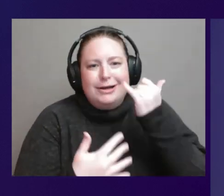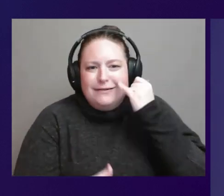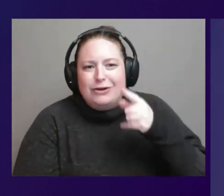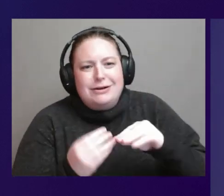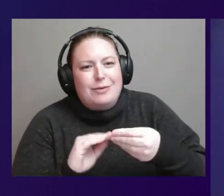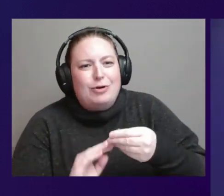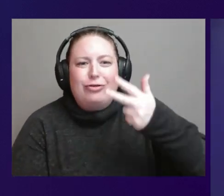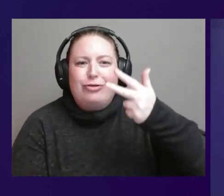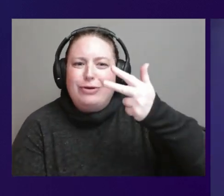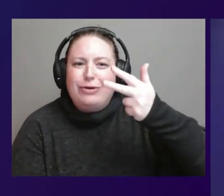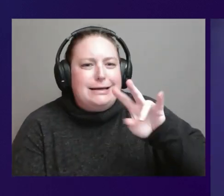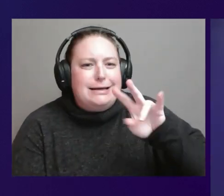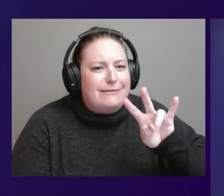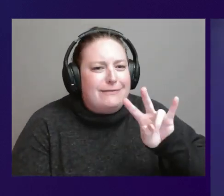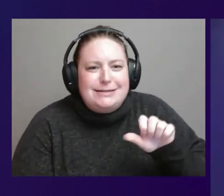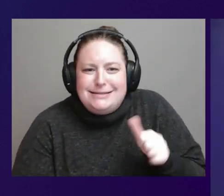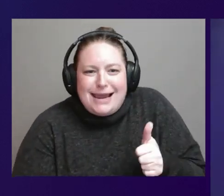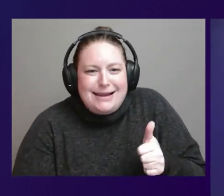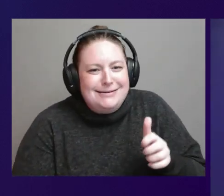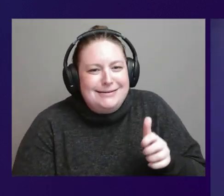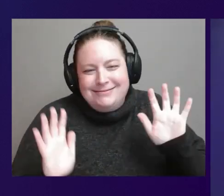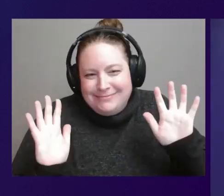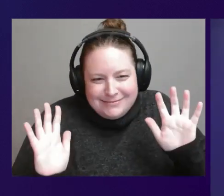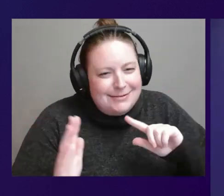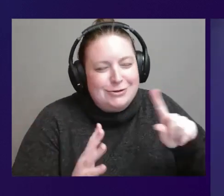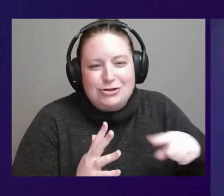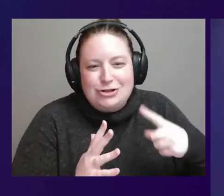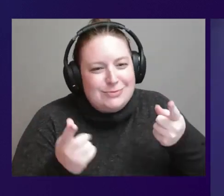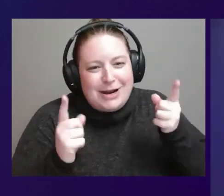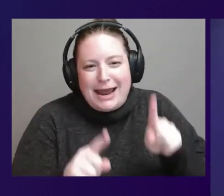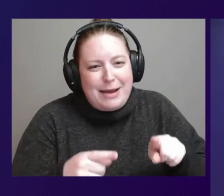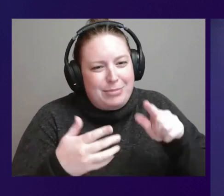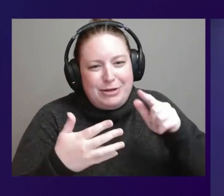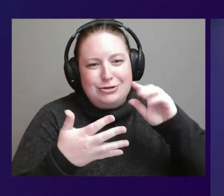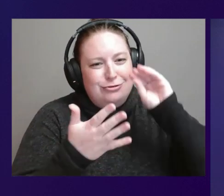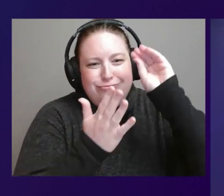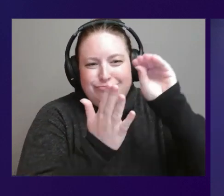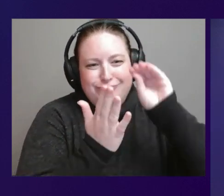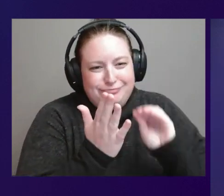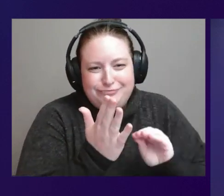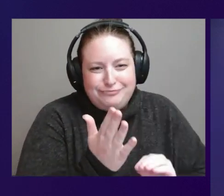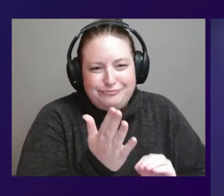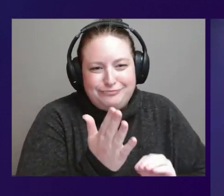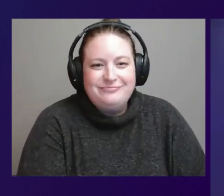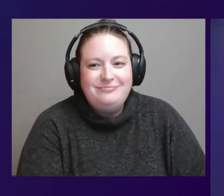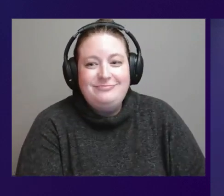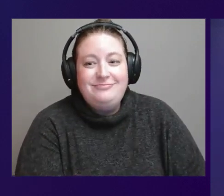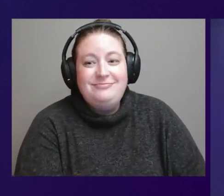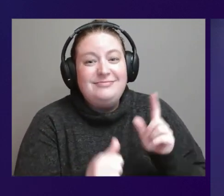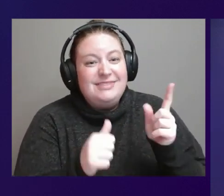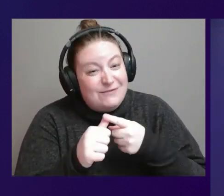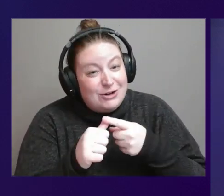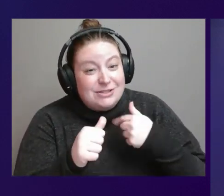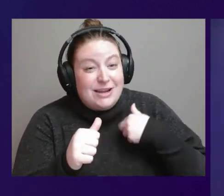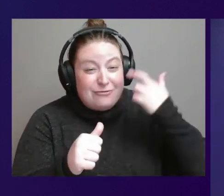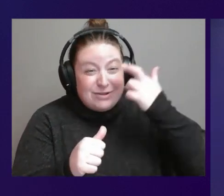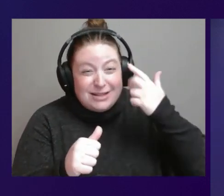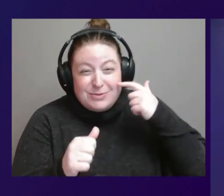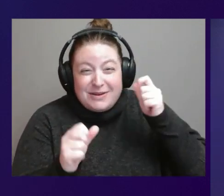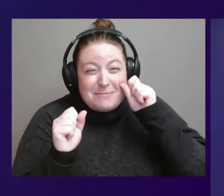number 10, that's just what I happen to find interesting. First, though, I realized we have the most amazing